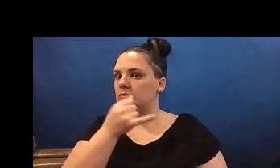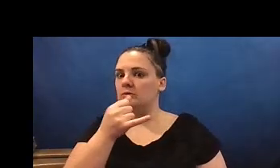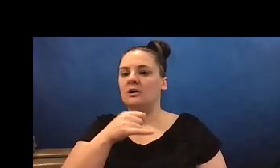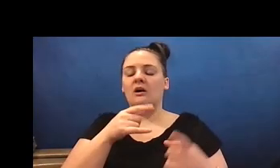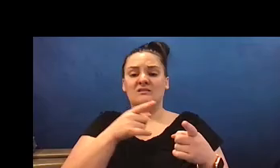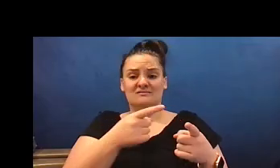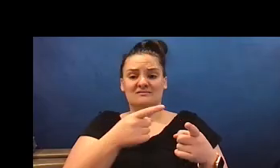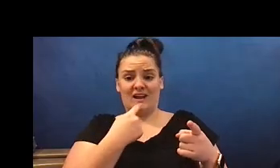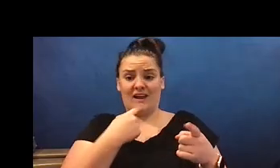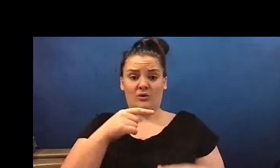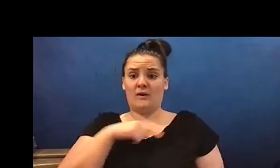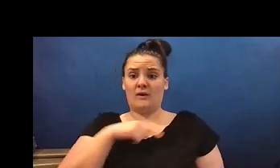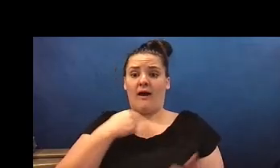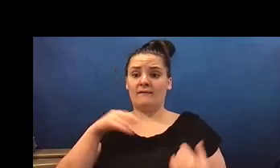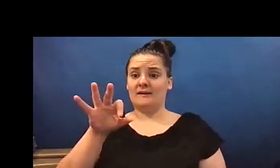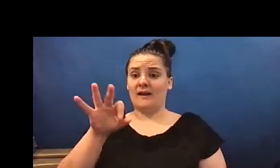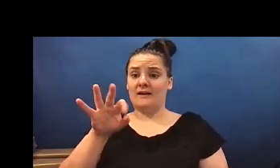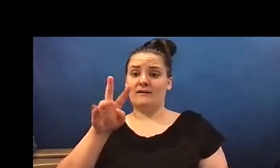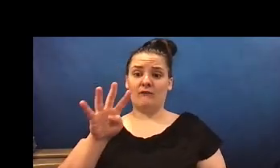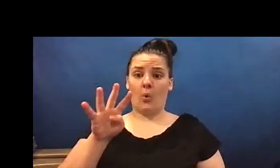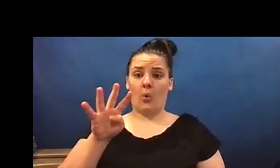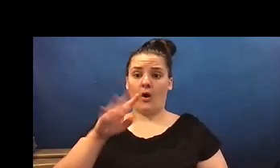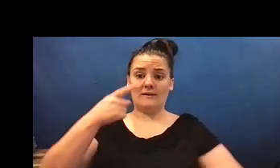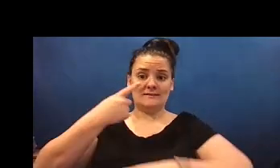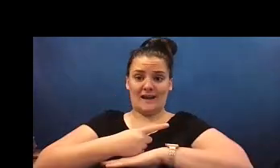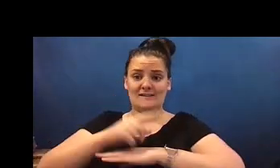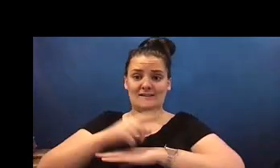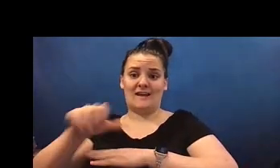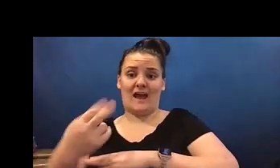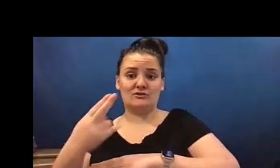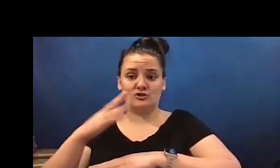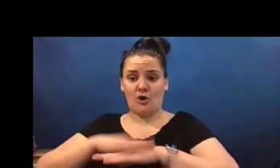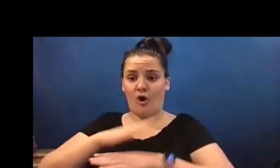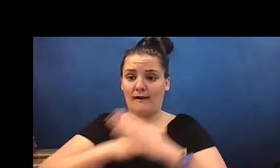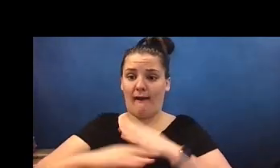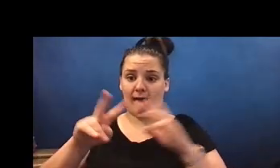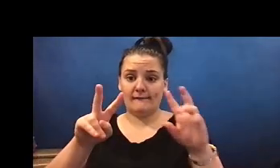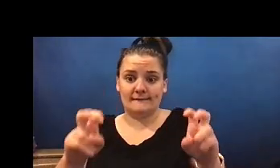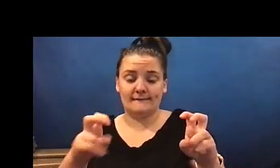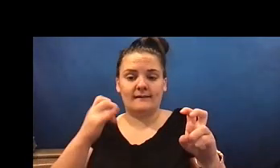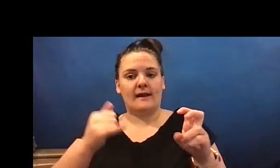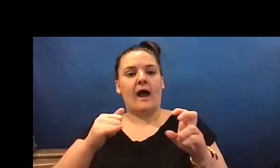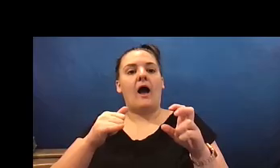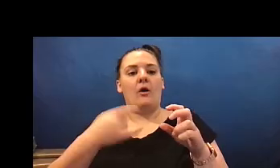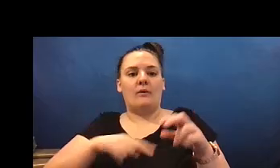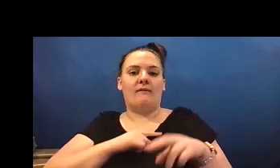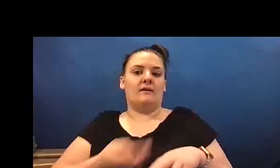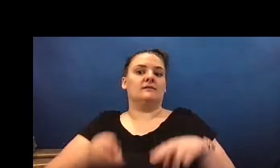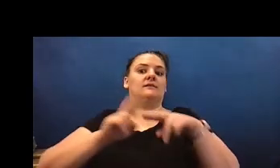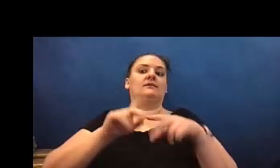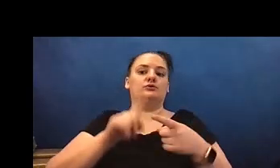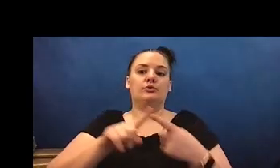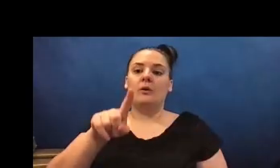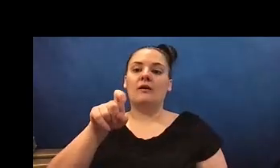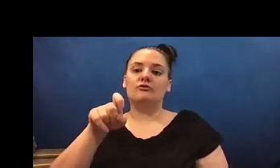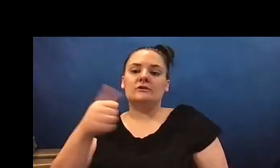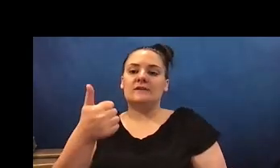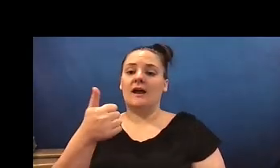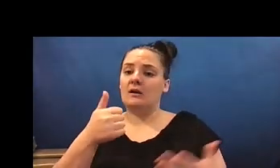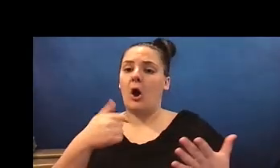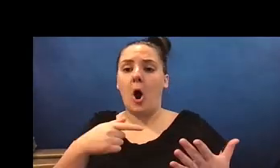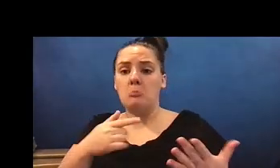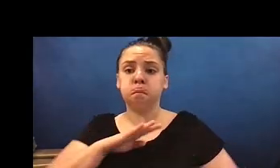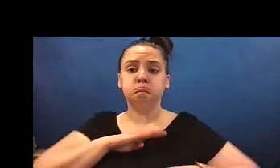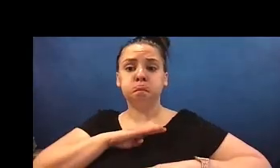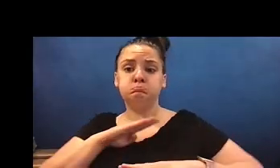hand, I want to tell you, you'll be happy to know it's actually 110 now. So we're feeling good, but not in the same range